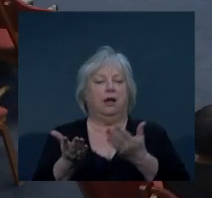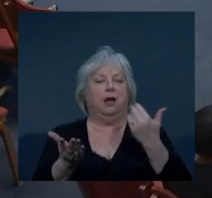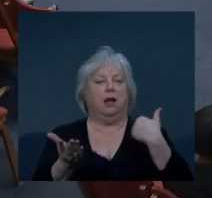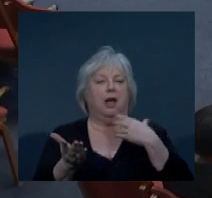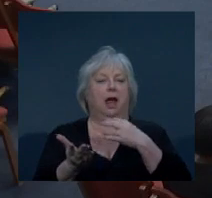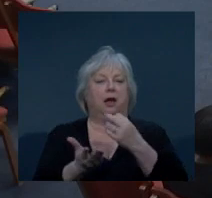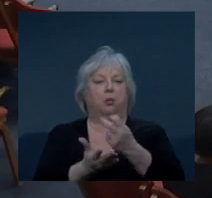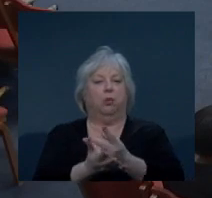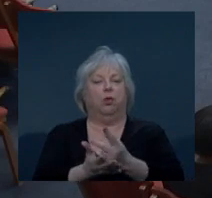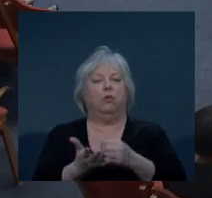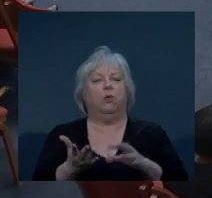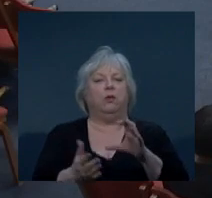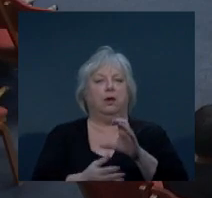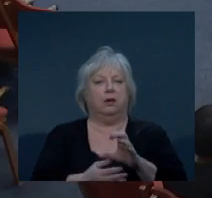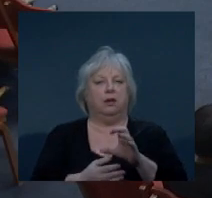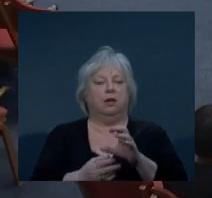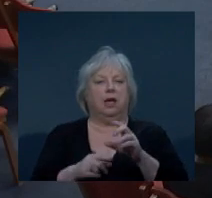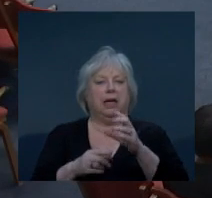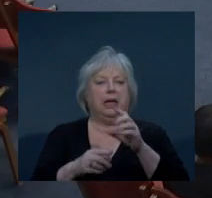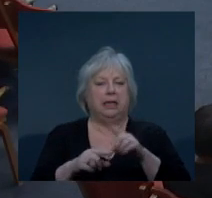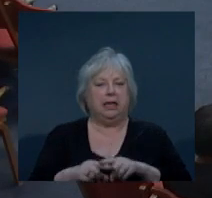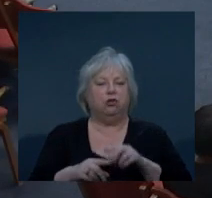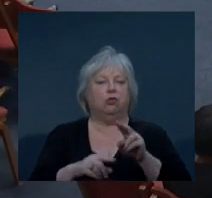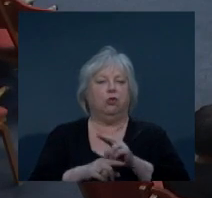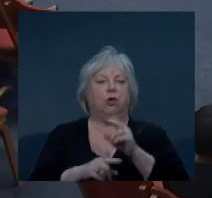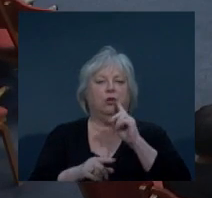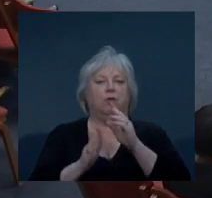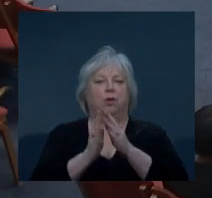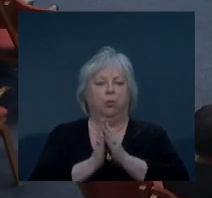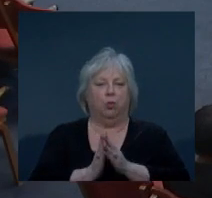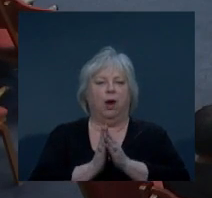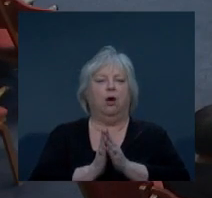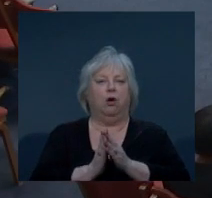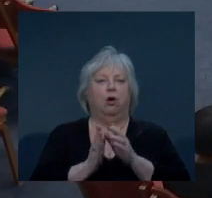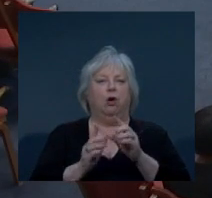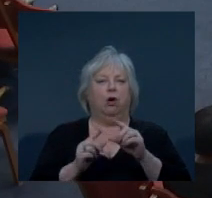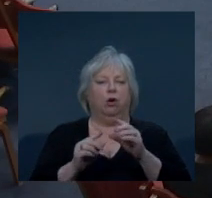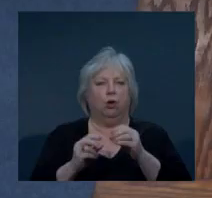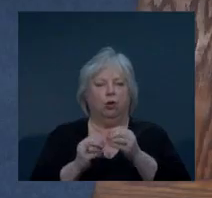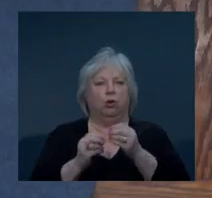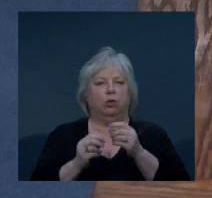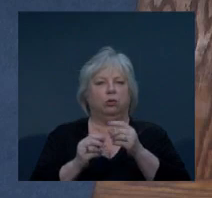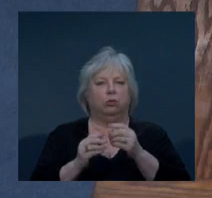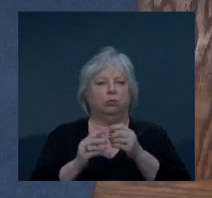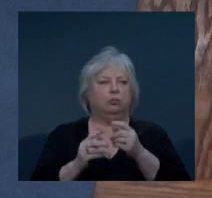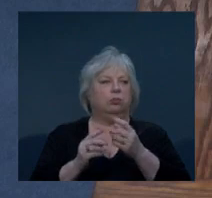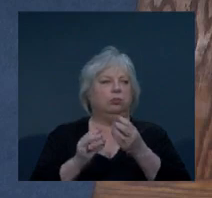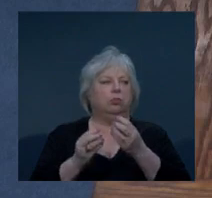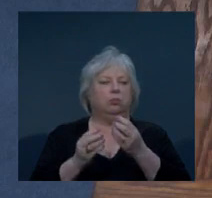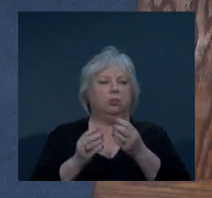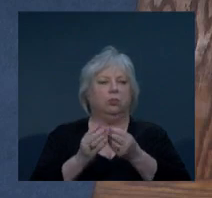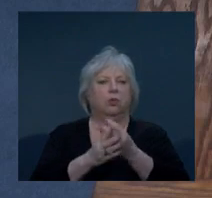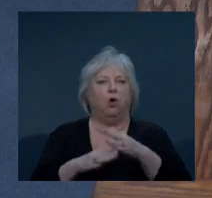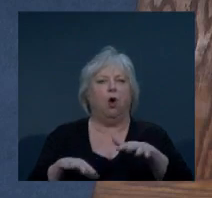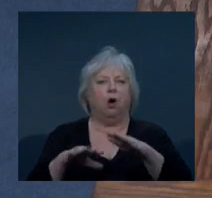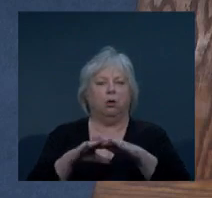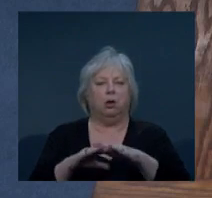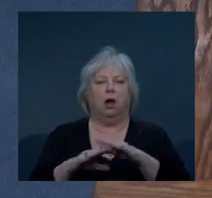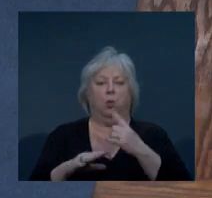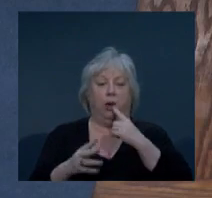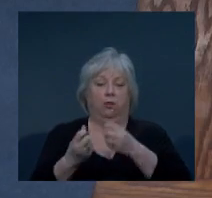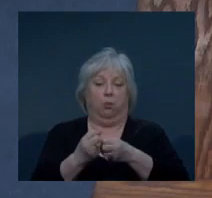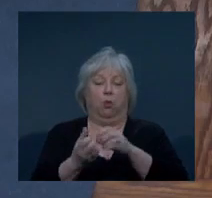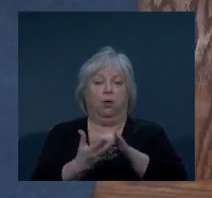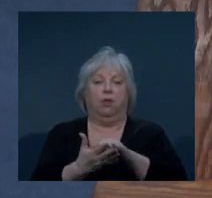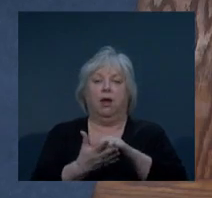was approved was a conditional use for the prayer garden. And we supported that initial prayer garden